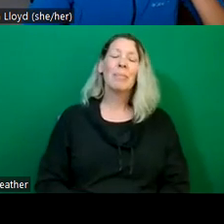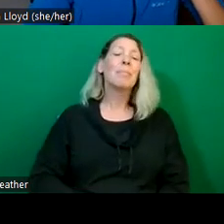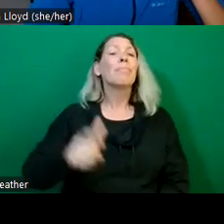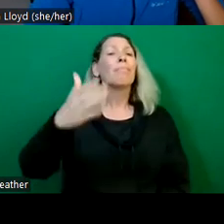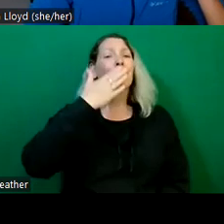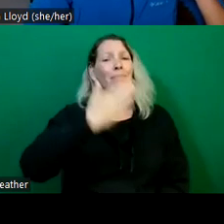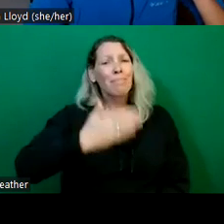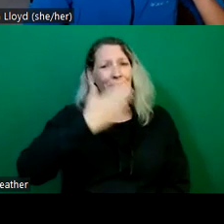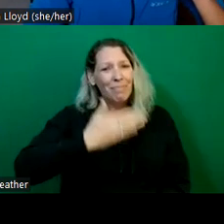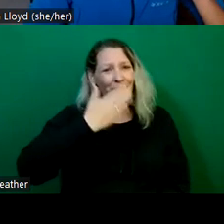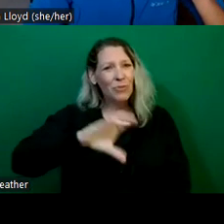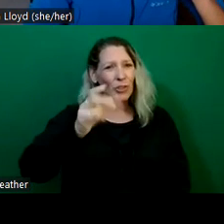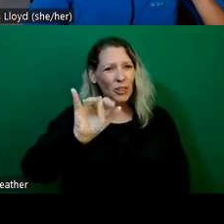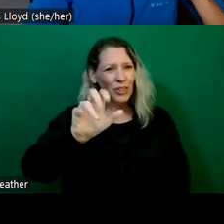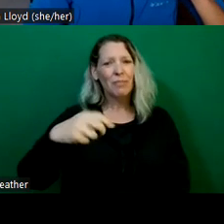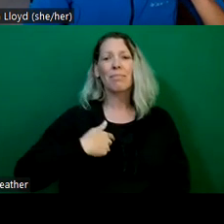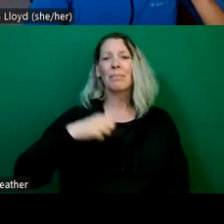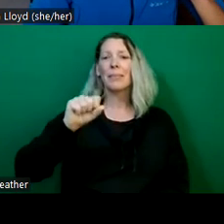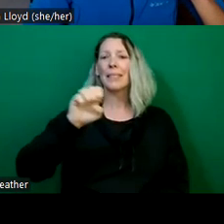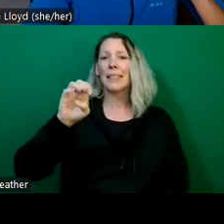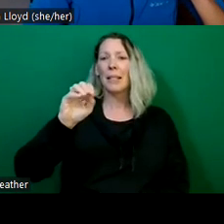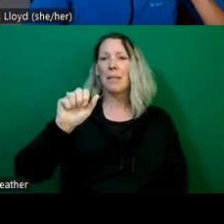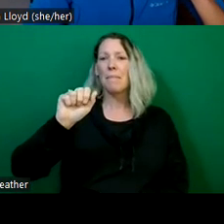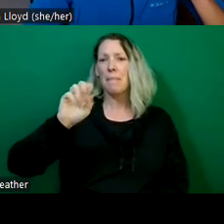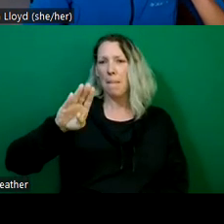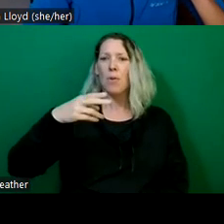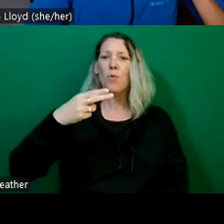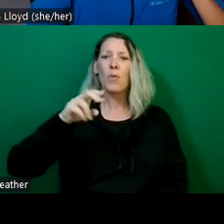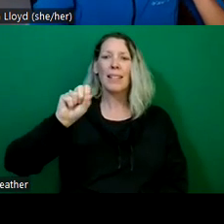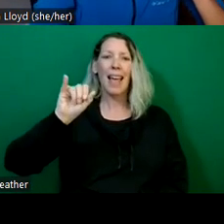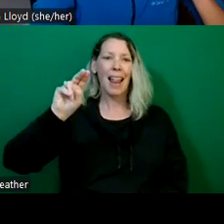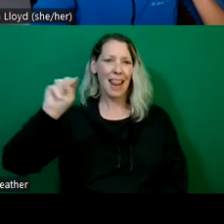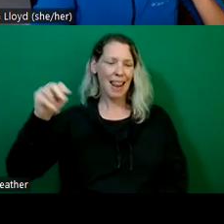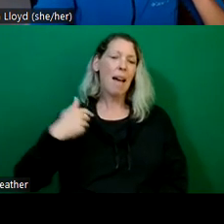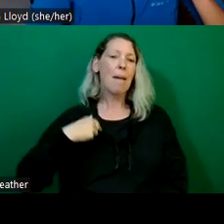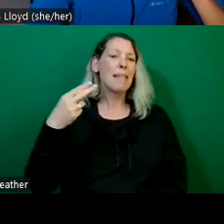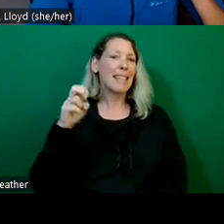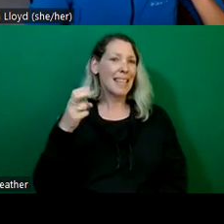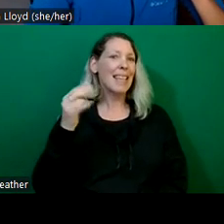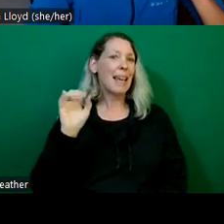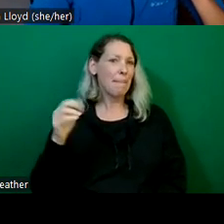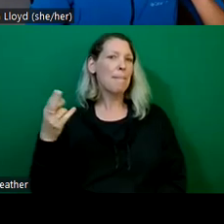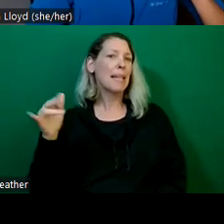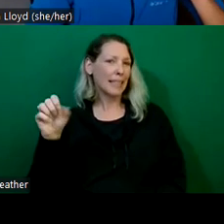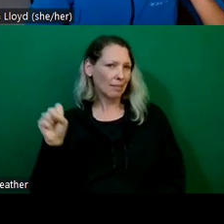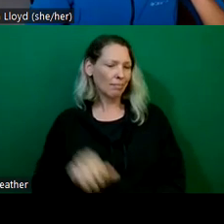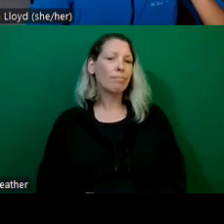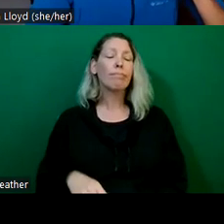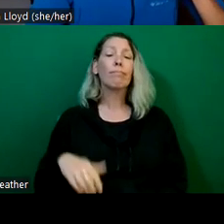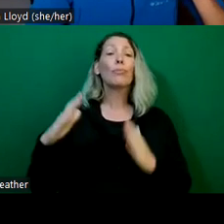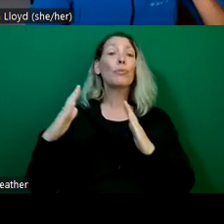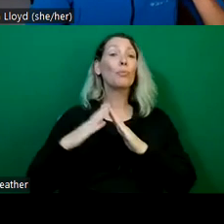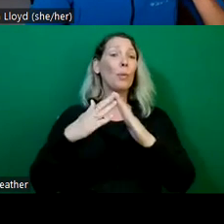Gracias, Christian. My name is Simab Husseini. My pronouns are he, him, his. I'm a